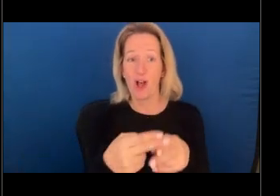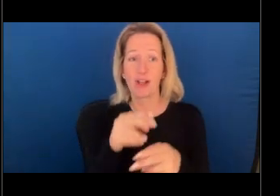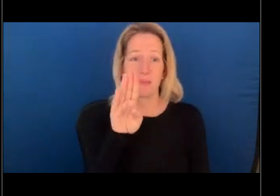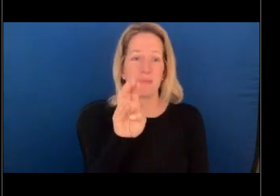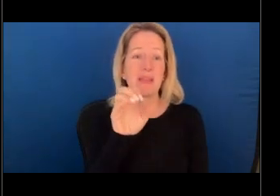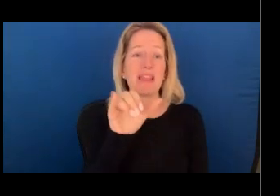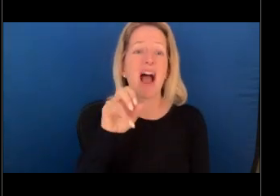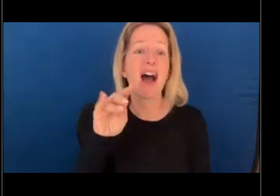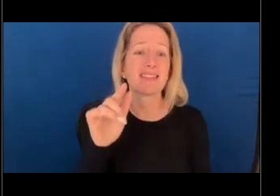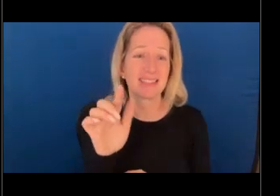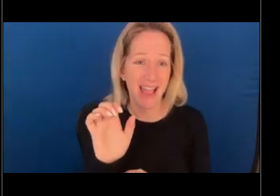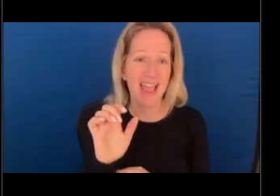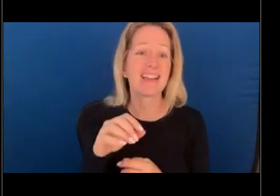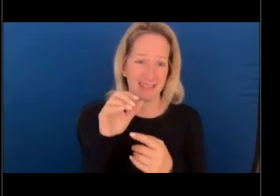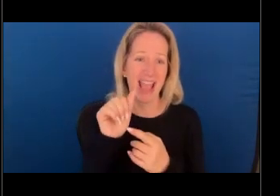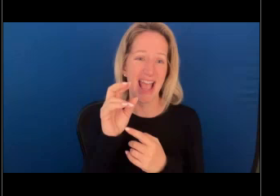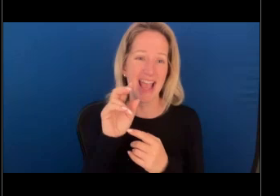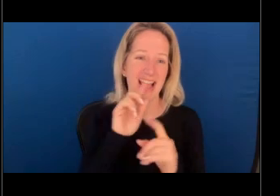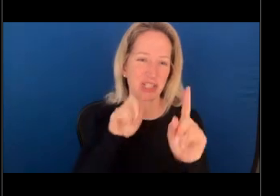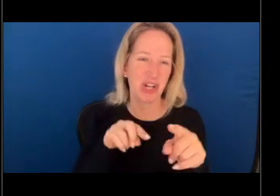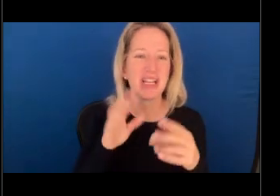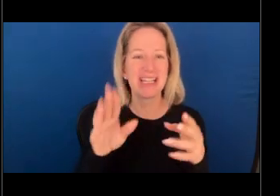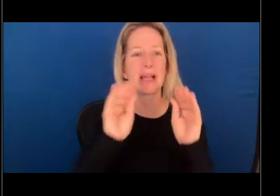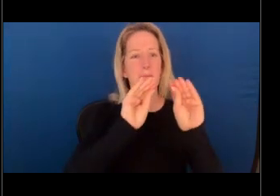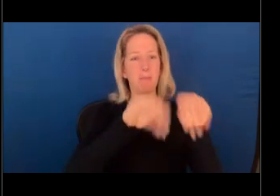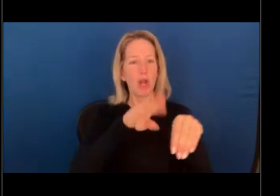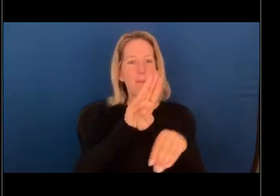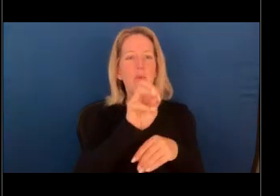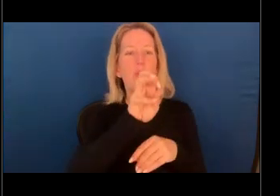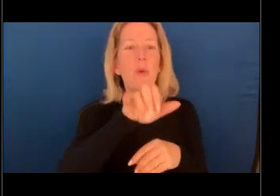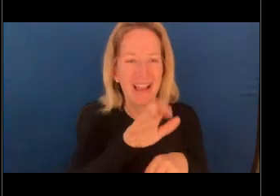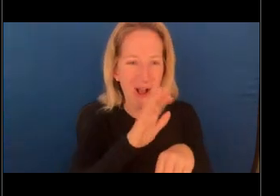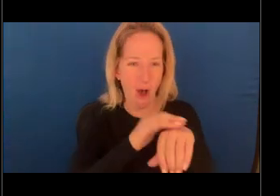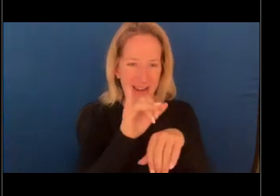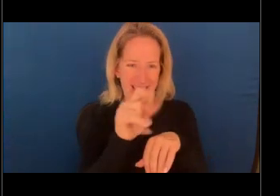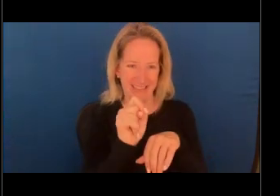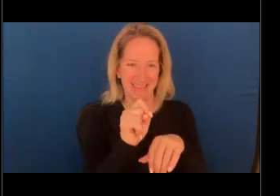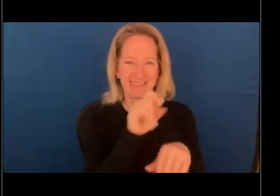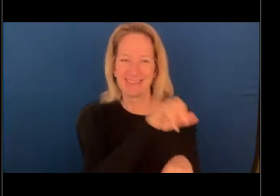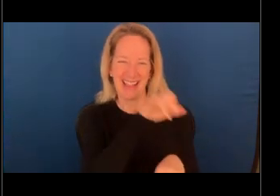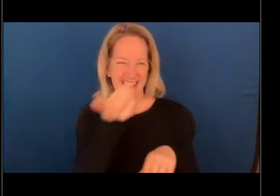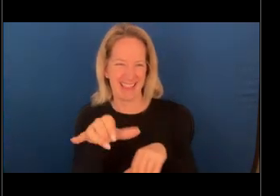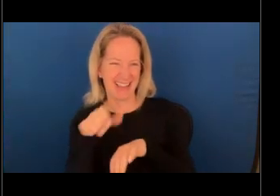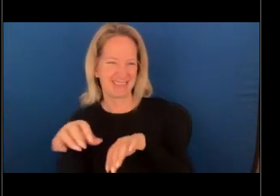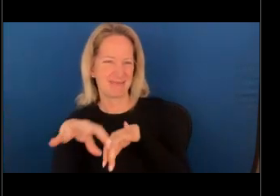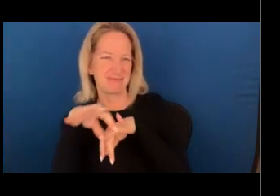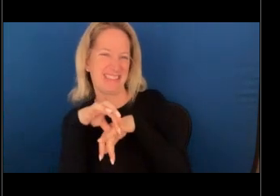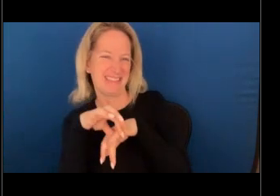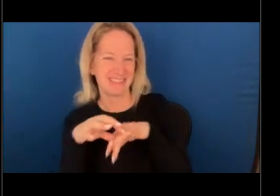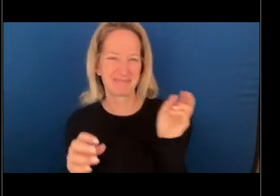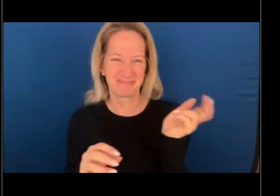answer, put a buoy on it. So I'm really excited to see what other ideas come out of those conversations. Next